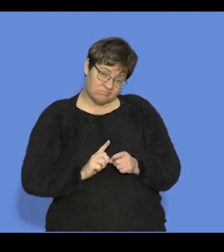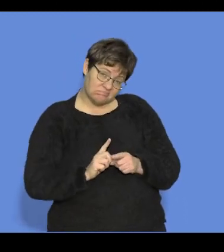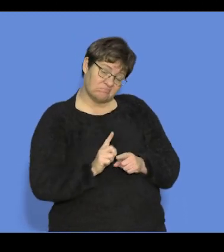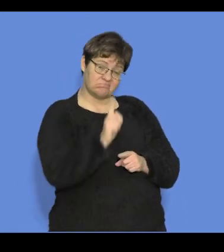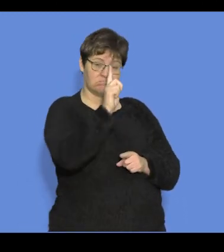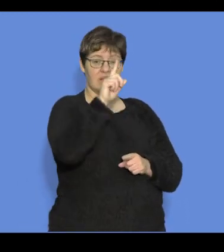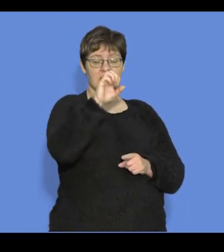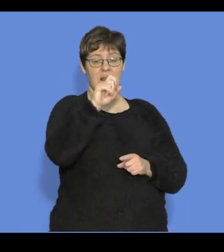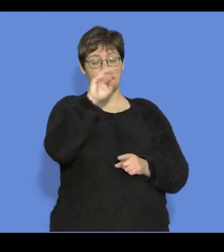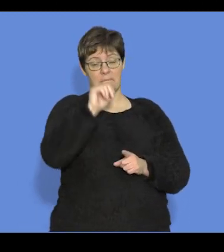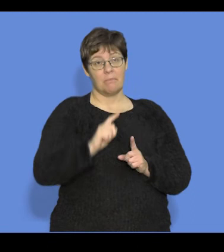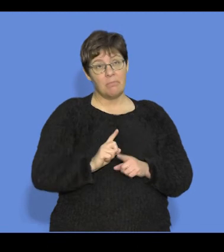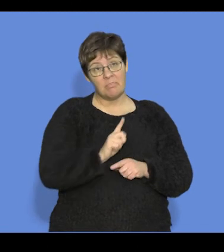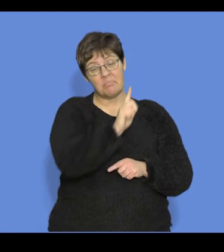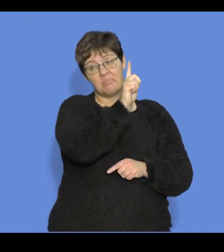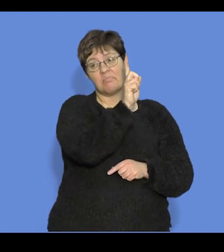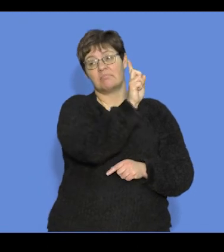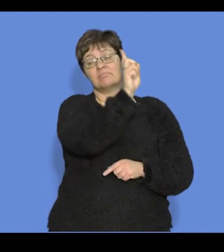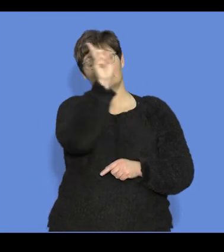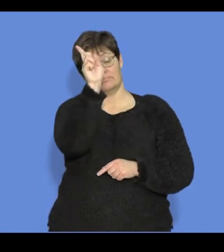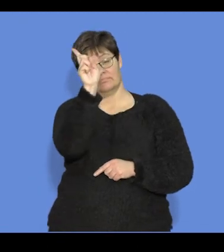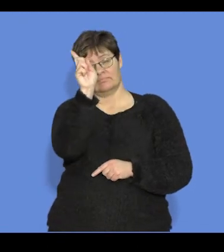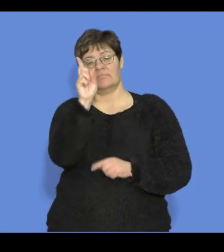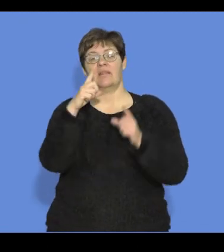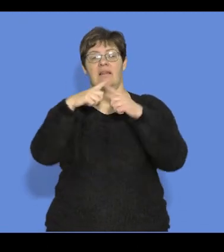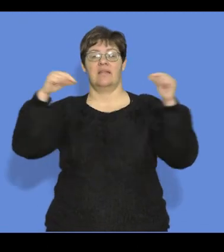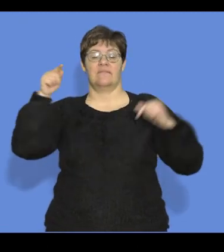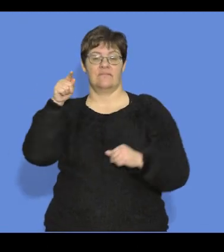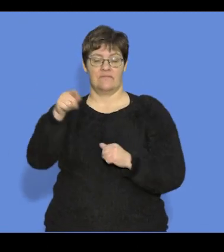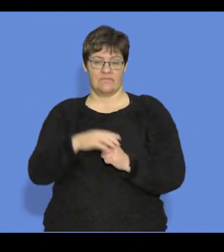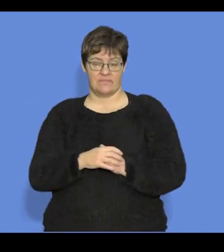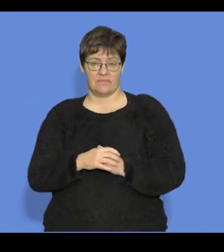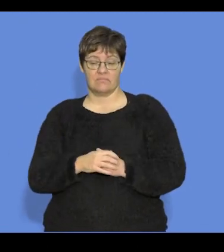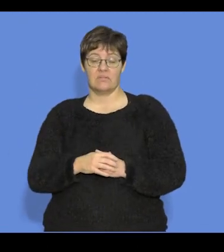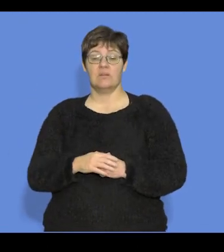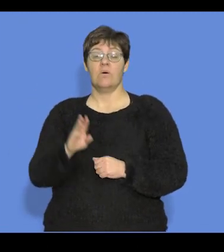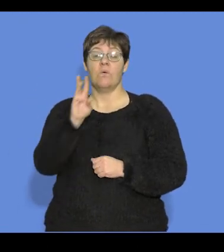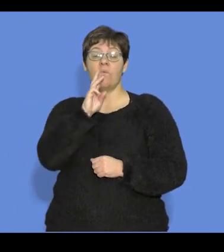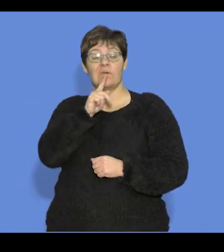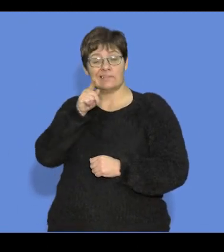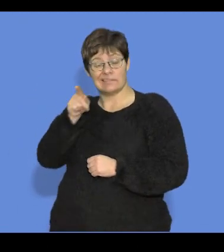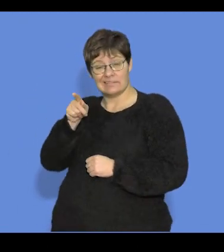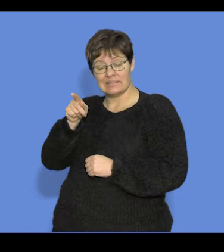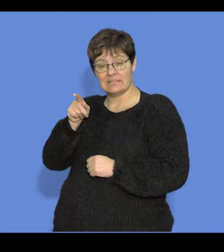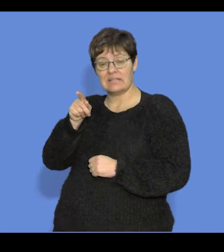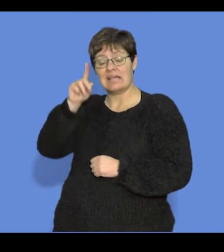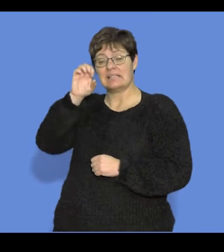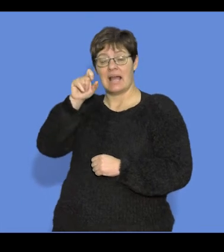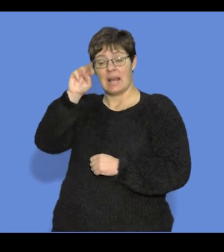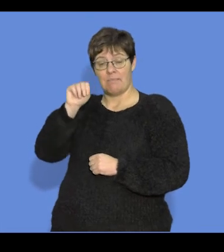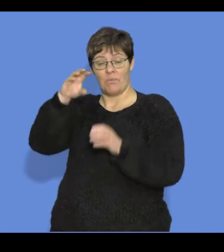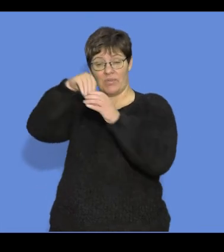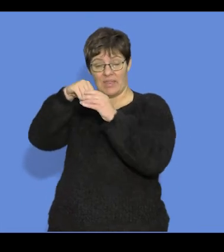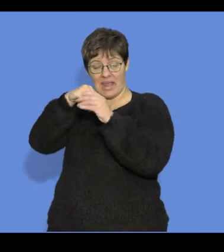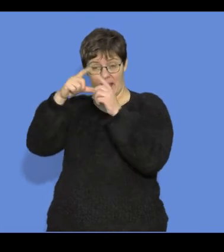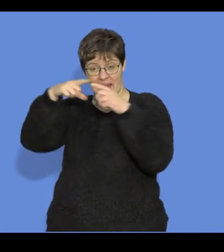xylem and it's going into the leaf. When the water gets into the small xylem vessels in the